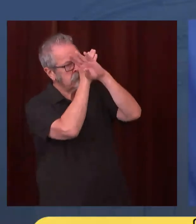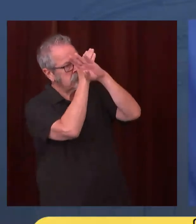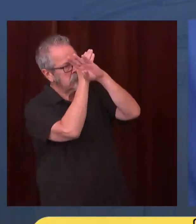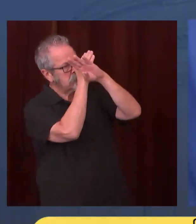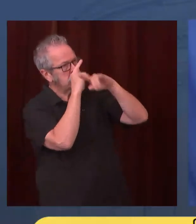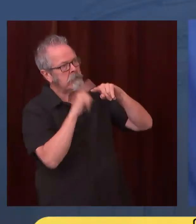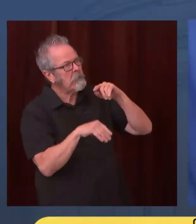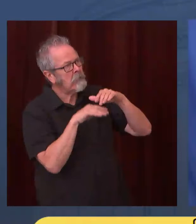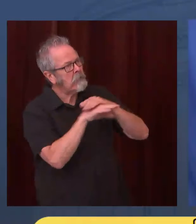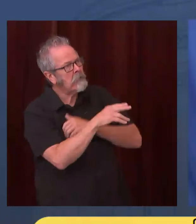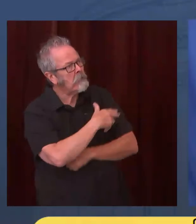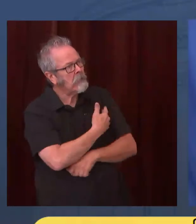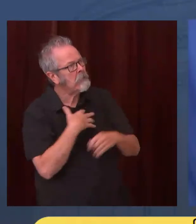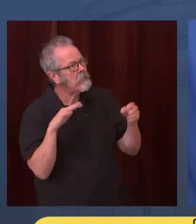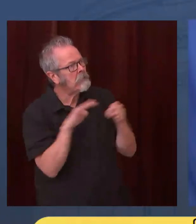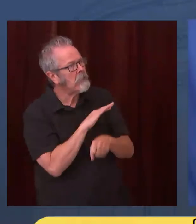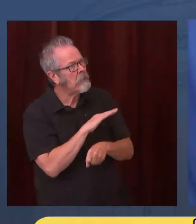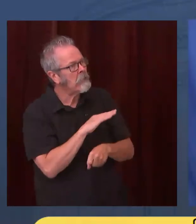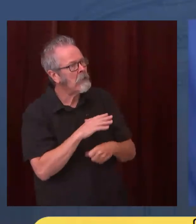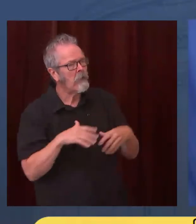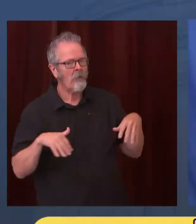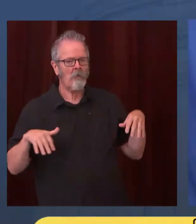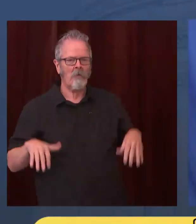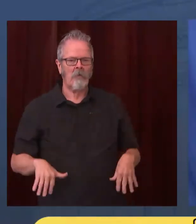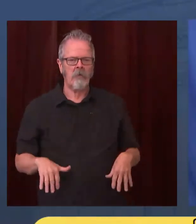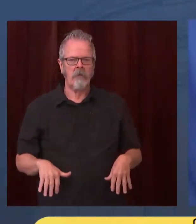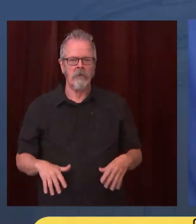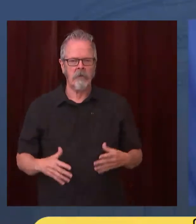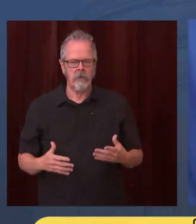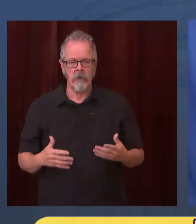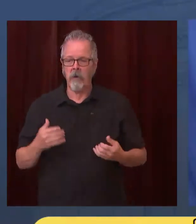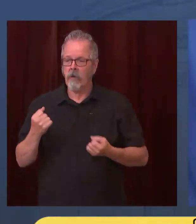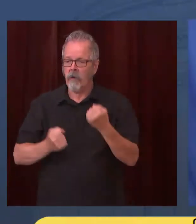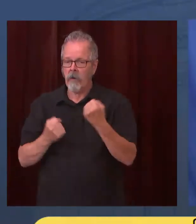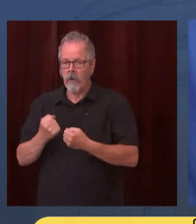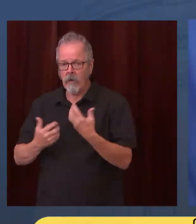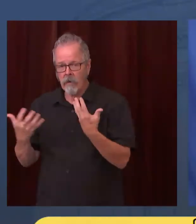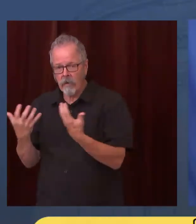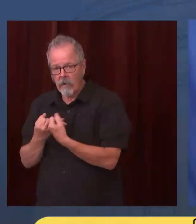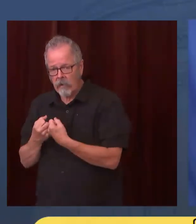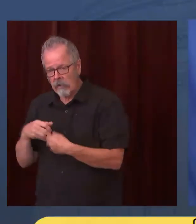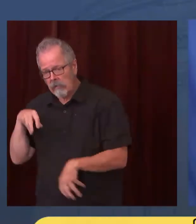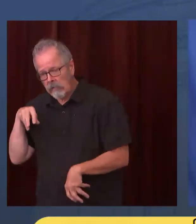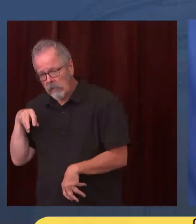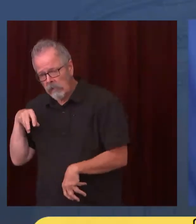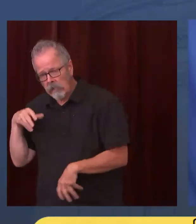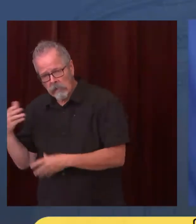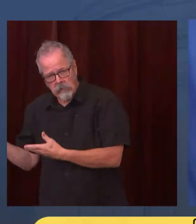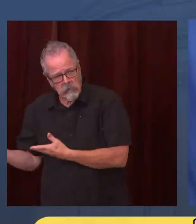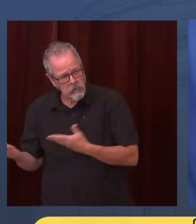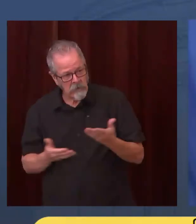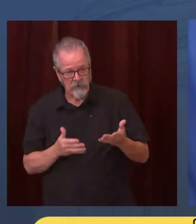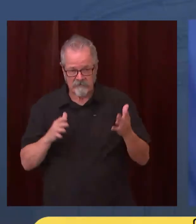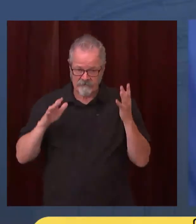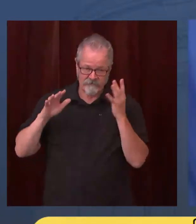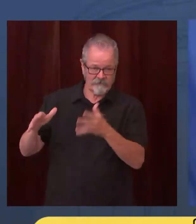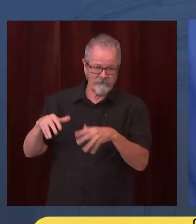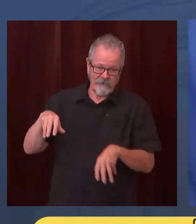now. We're already seeing situations that you can't get your surgery done for knees and the like because there's not room in the